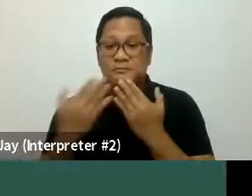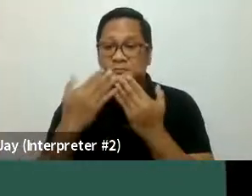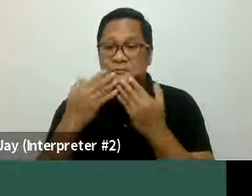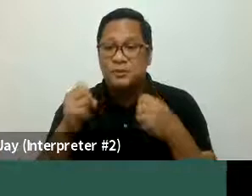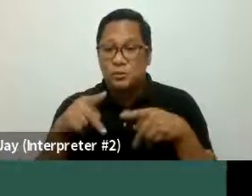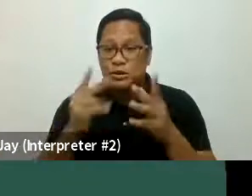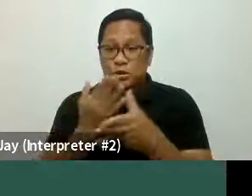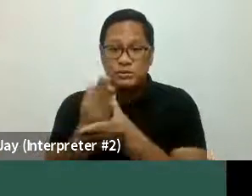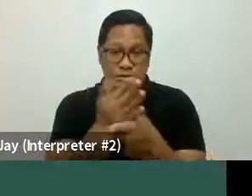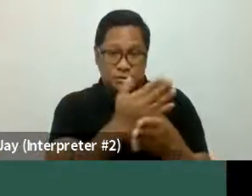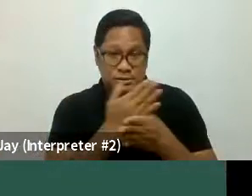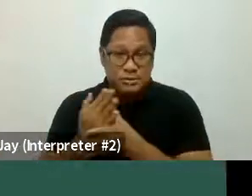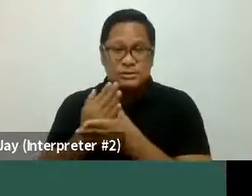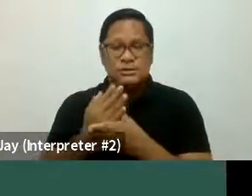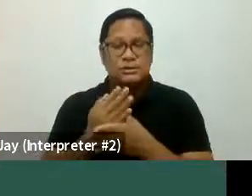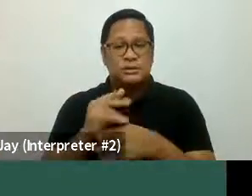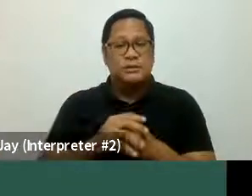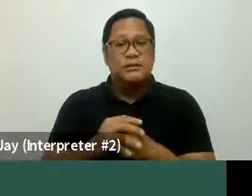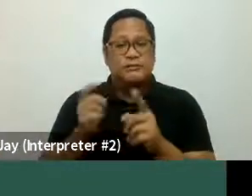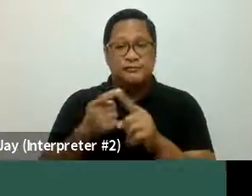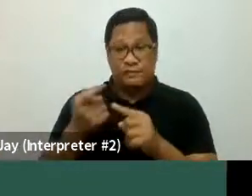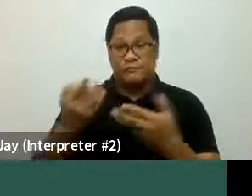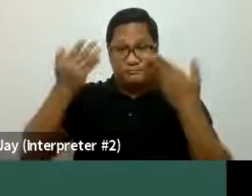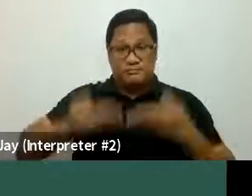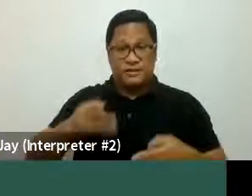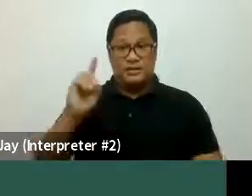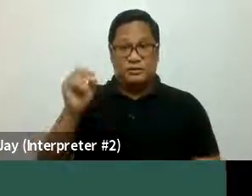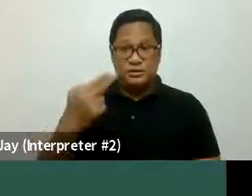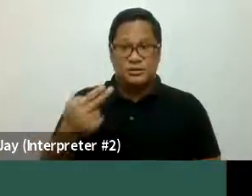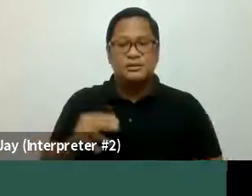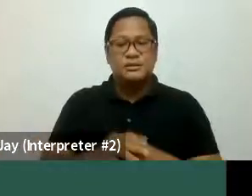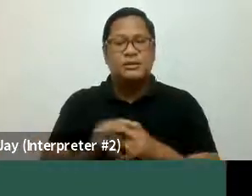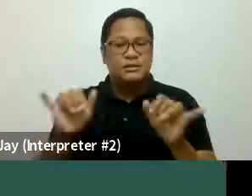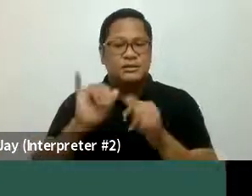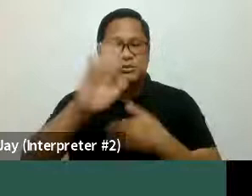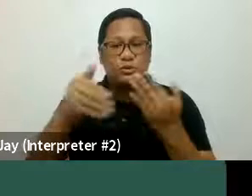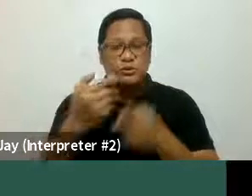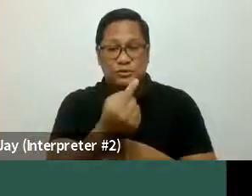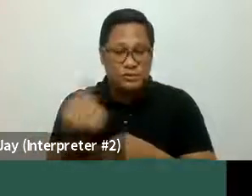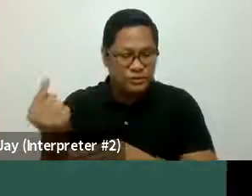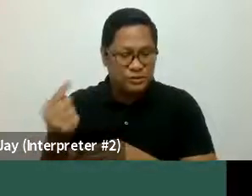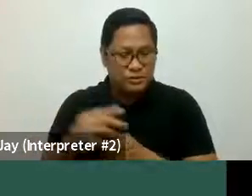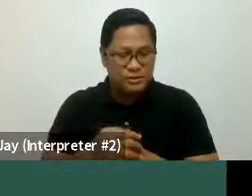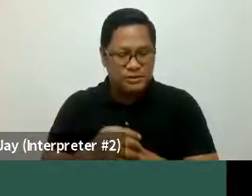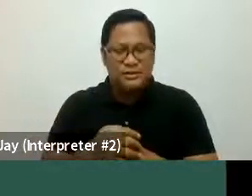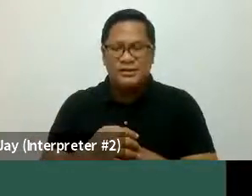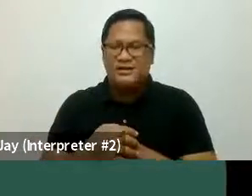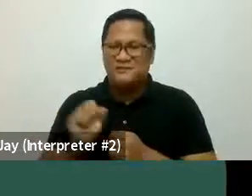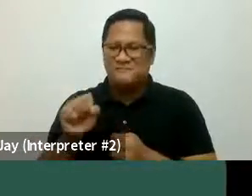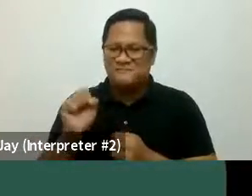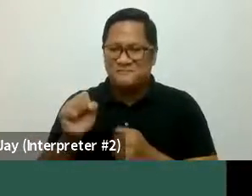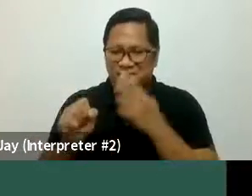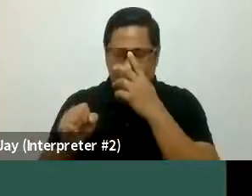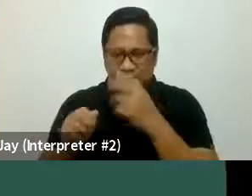to share from the Department of Health. And hello to everyone, especially I think Senator JB's here,